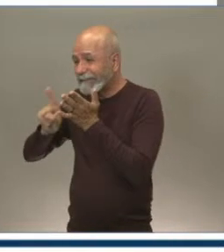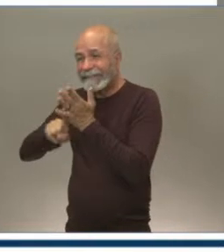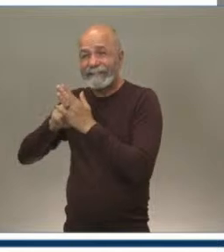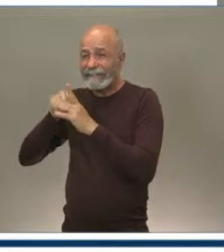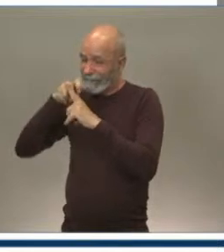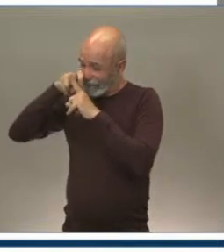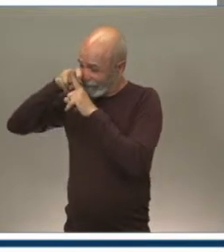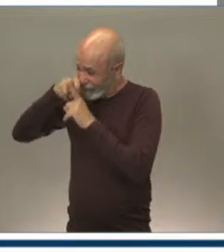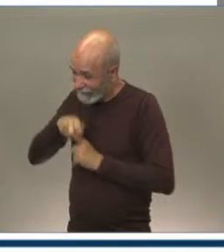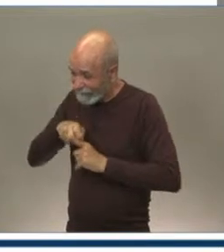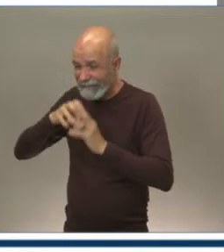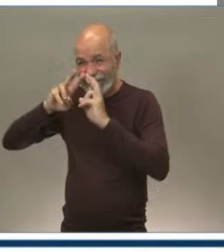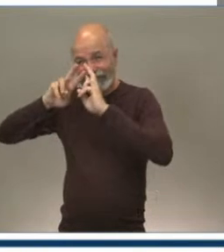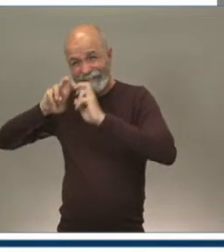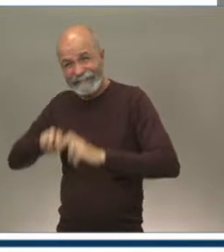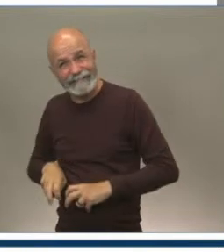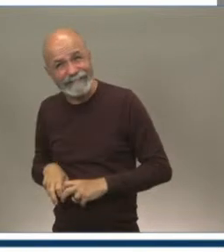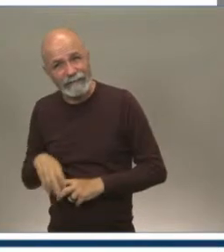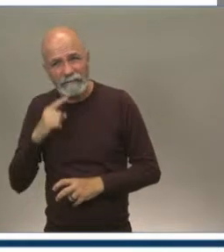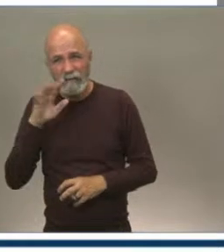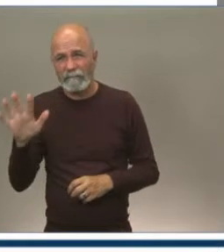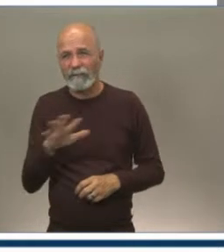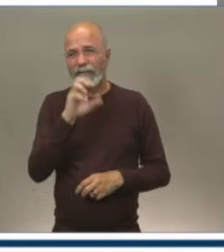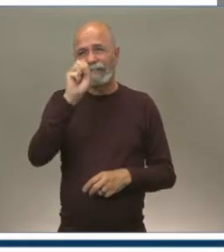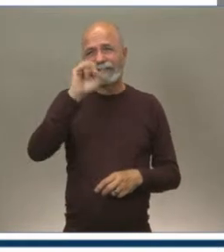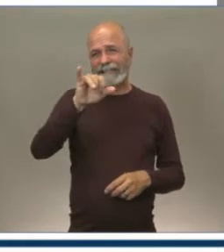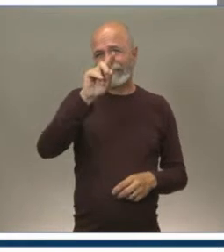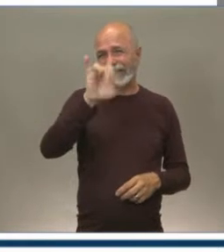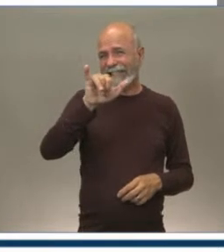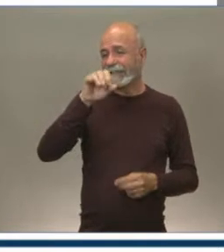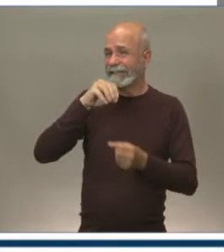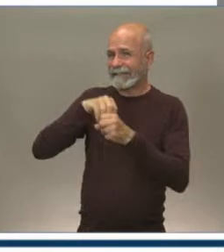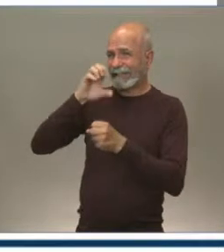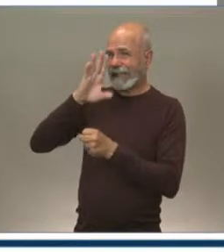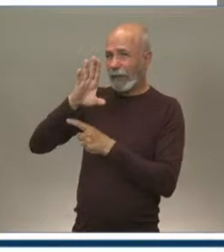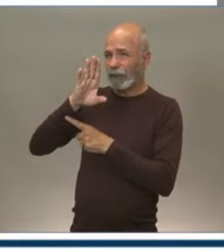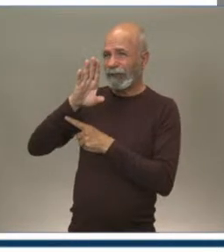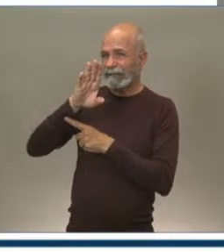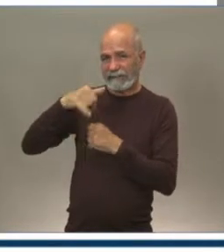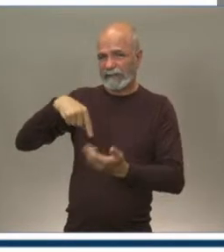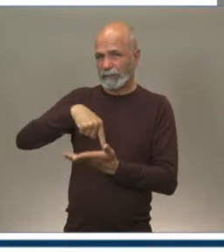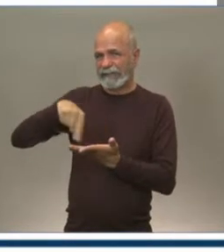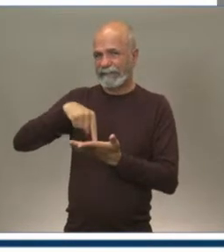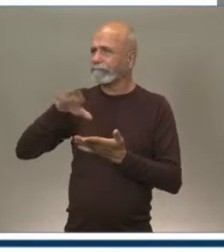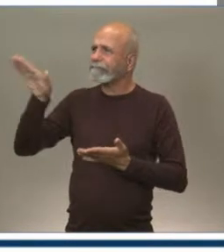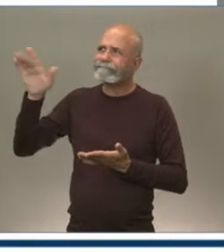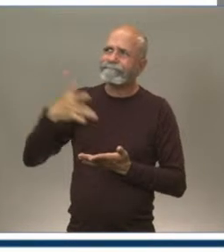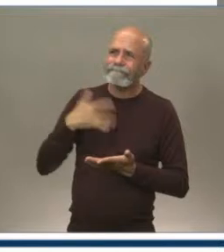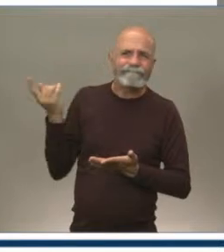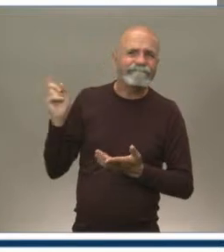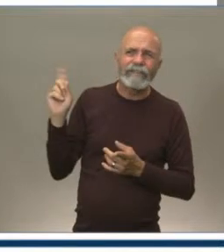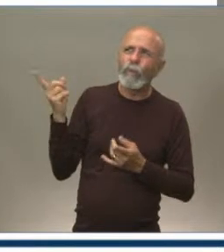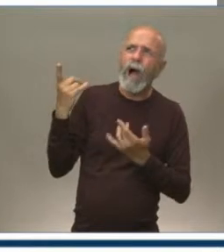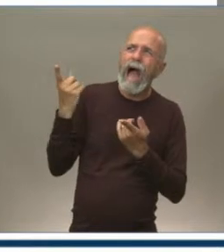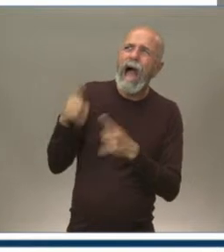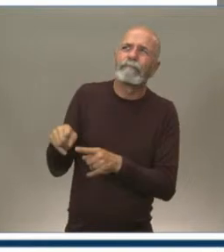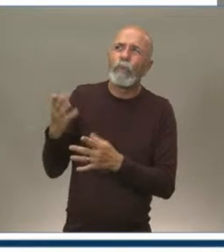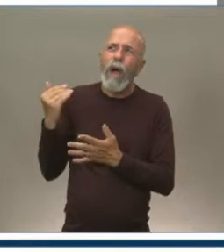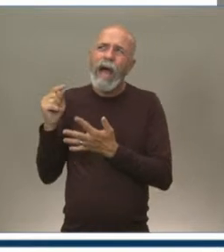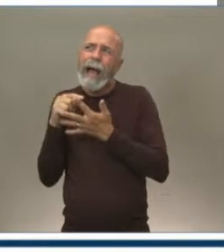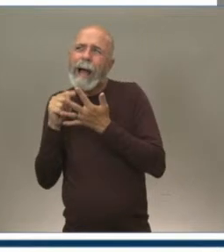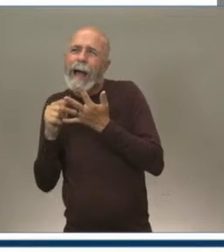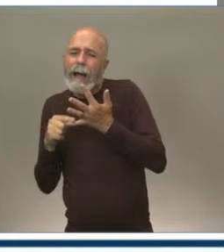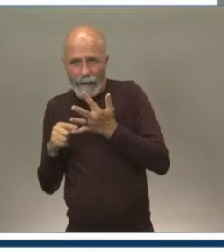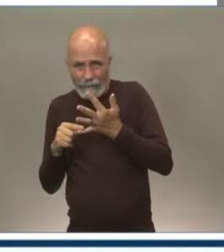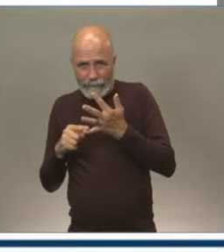the Sydney area. I'll be talking with them later this week and looking at what we know about